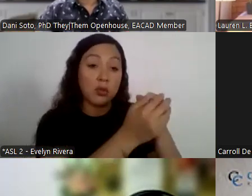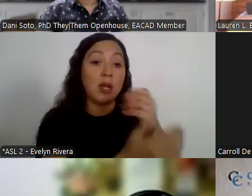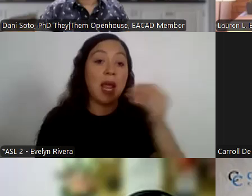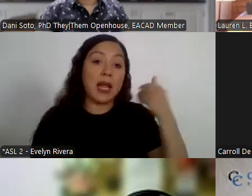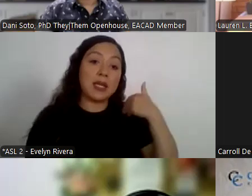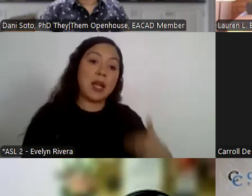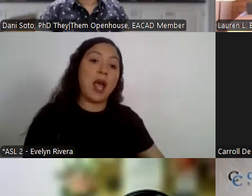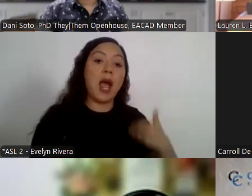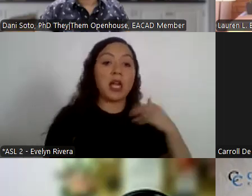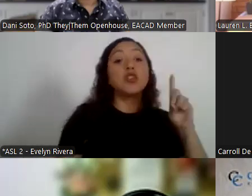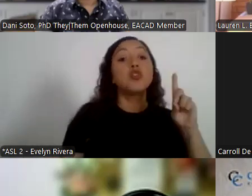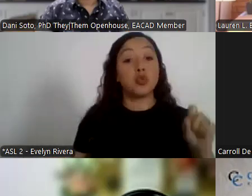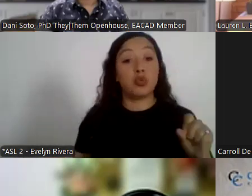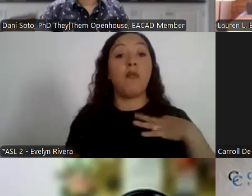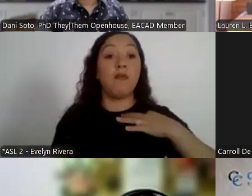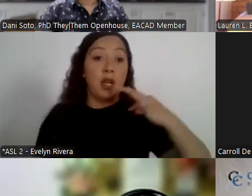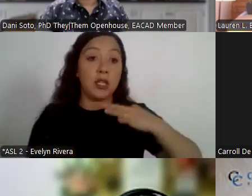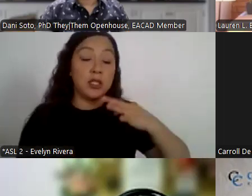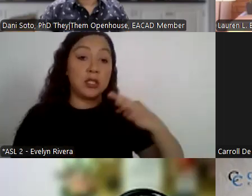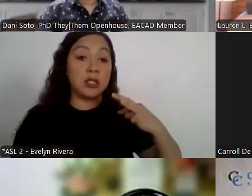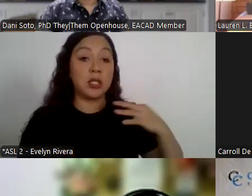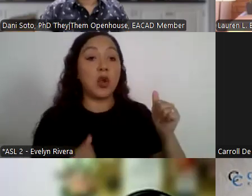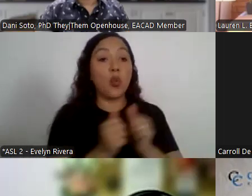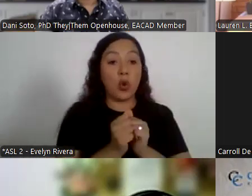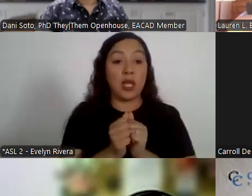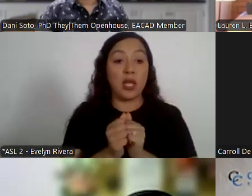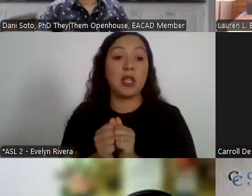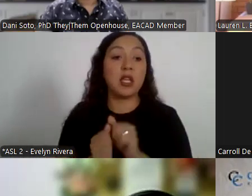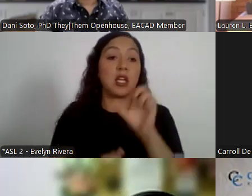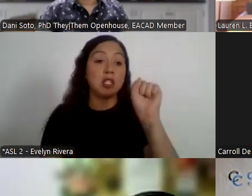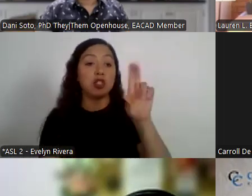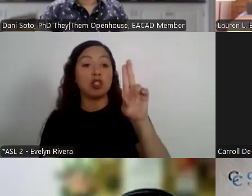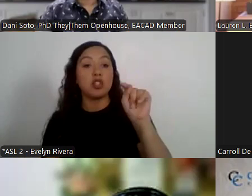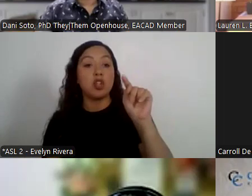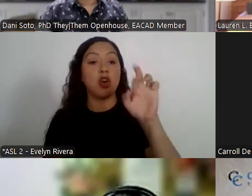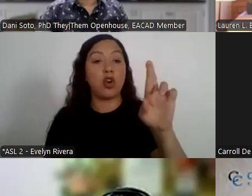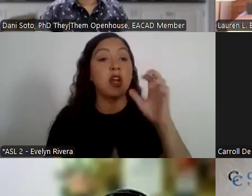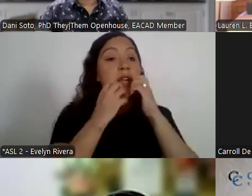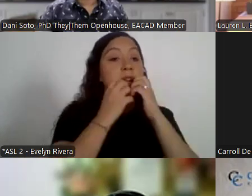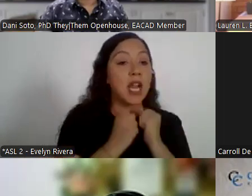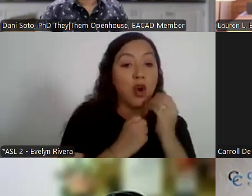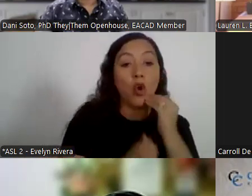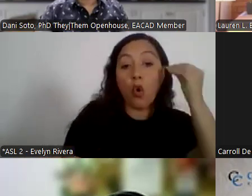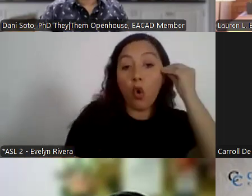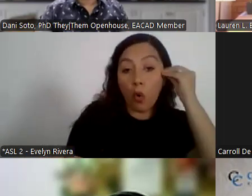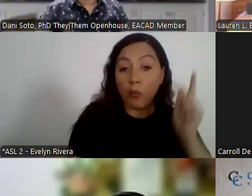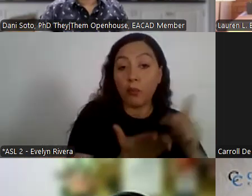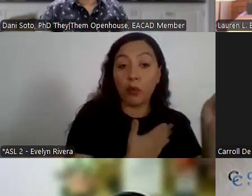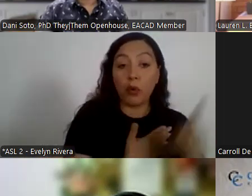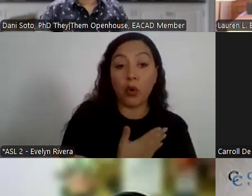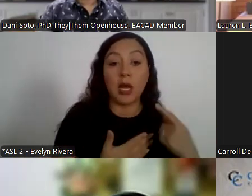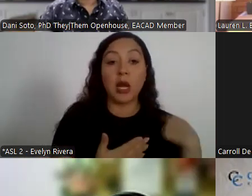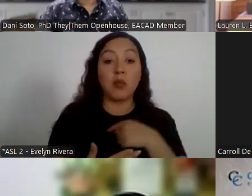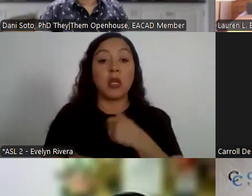do volunteer with Sutter Care at Home, where some of their enrollees are either veterans